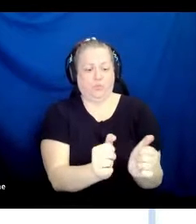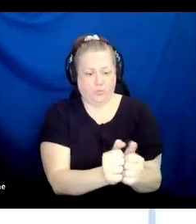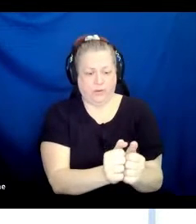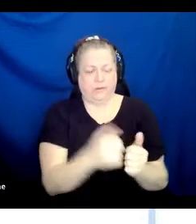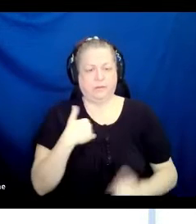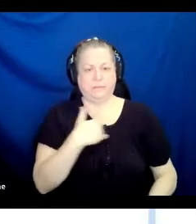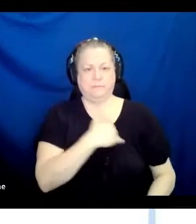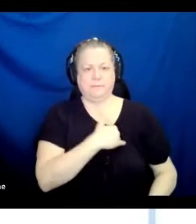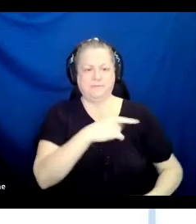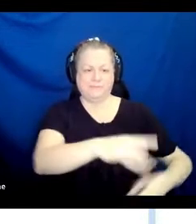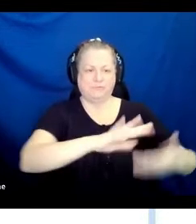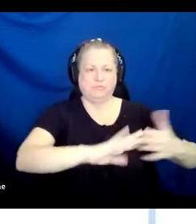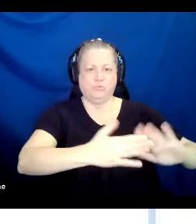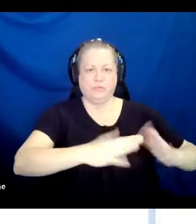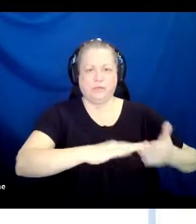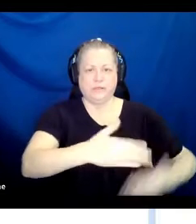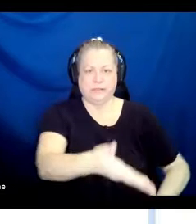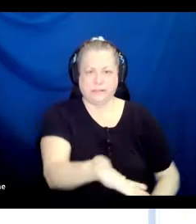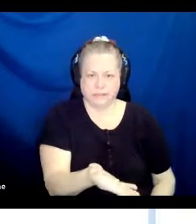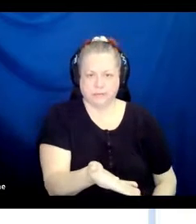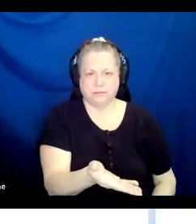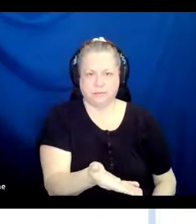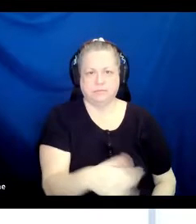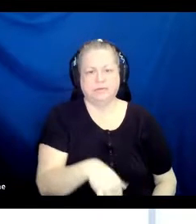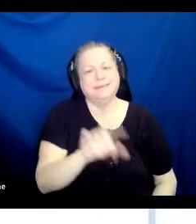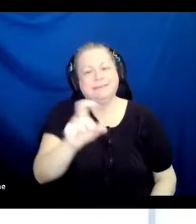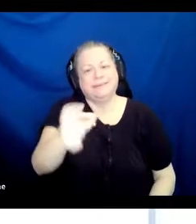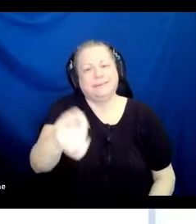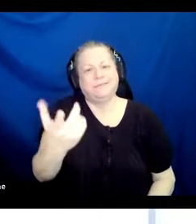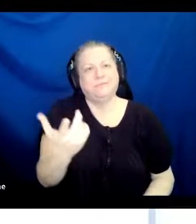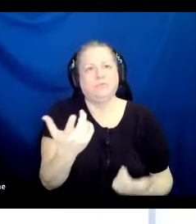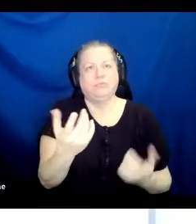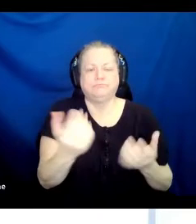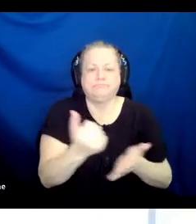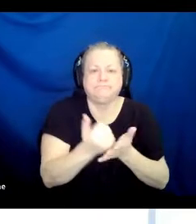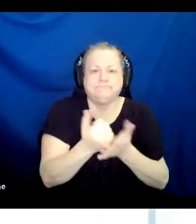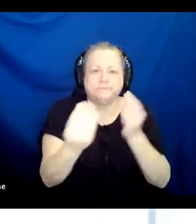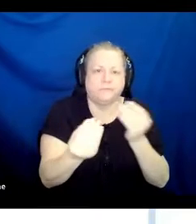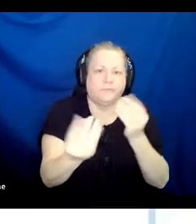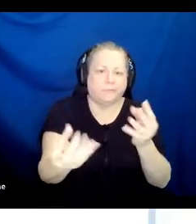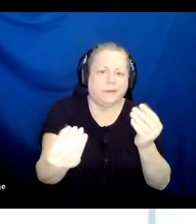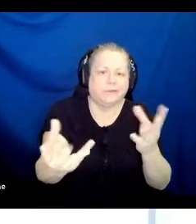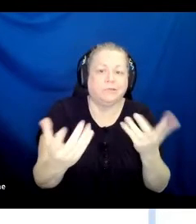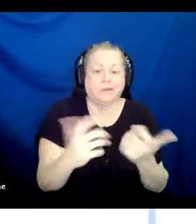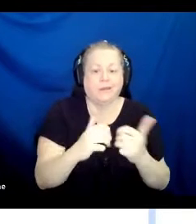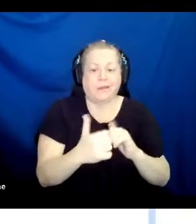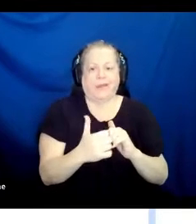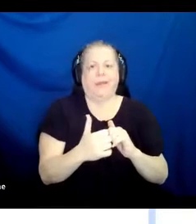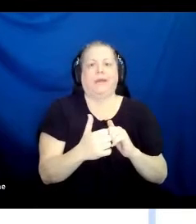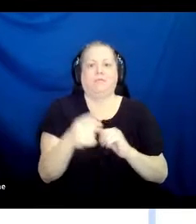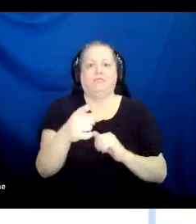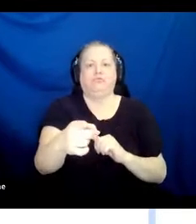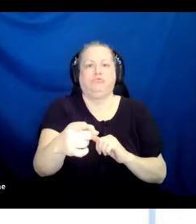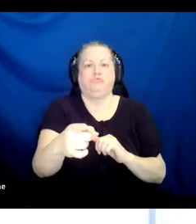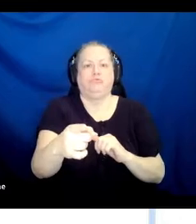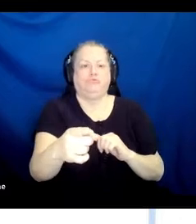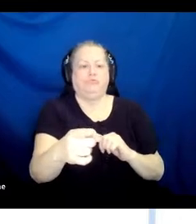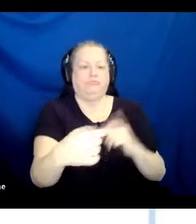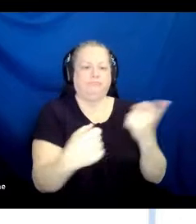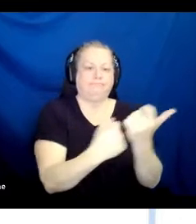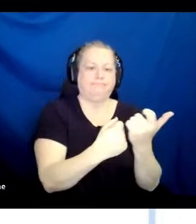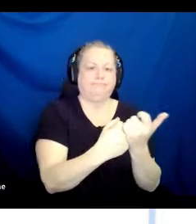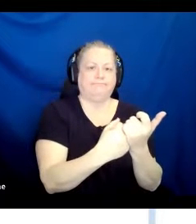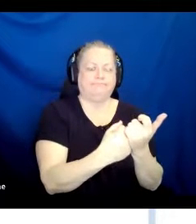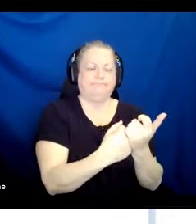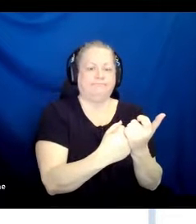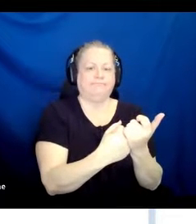the community. It's intended to give you guys some helpful tips about how you can help our members maintain their